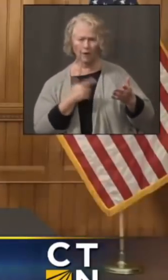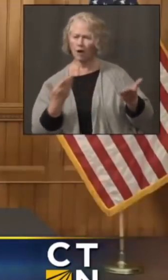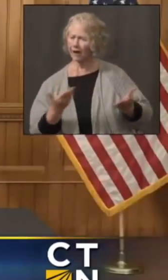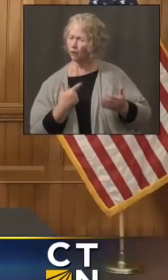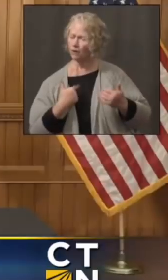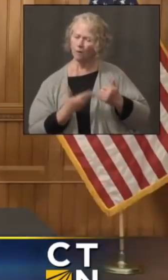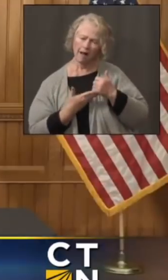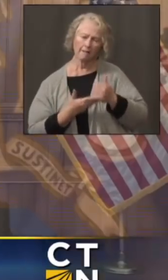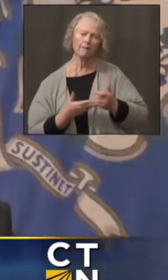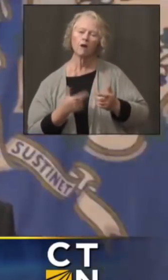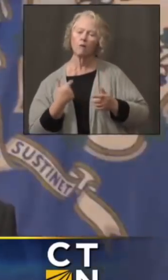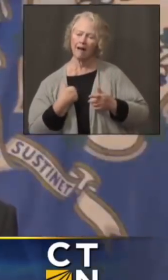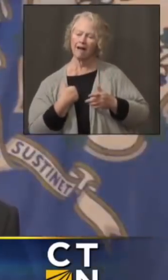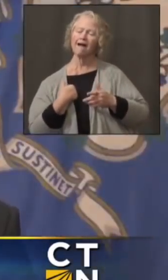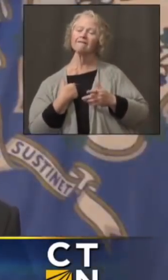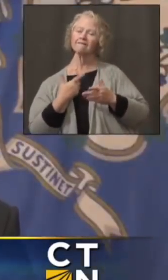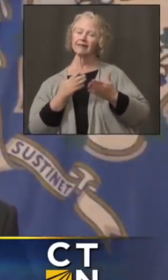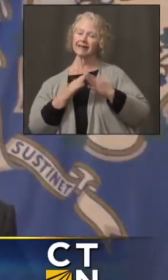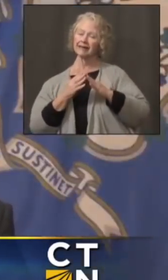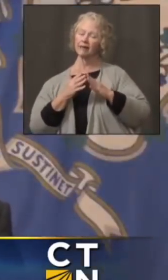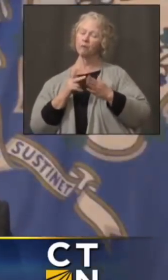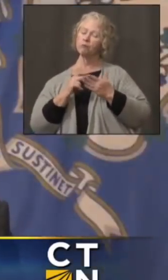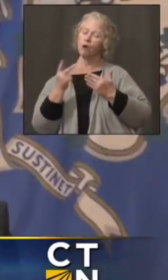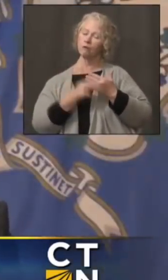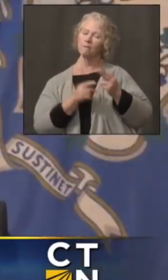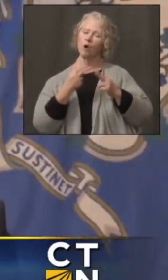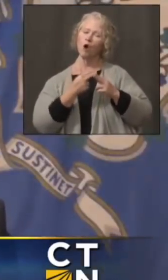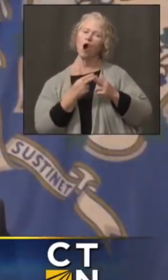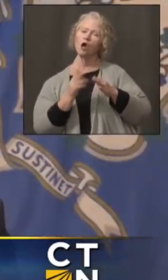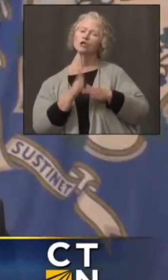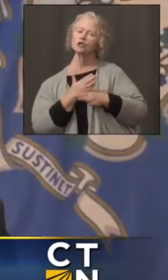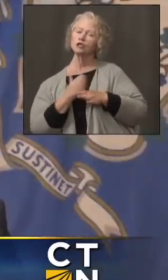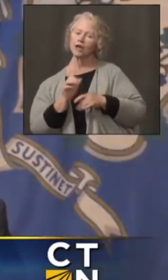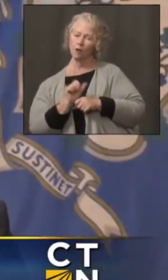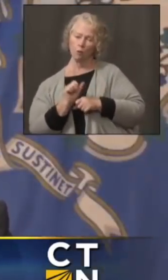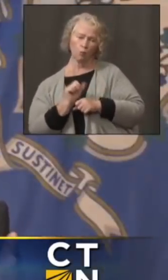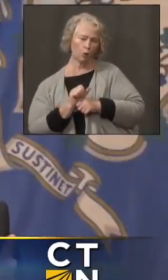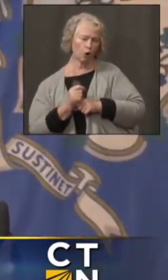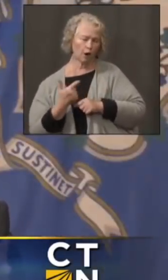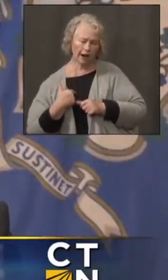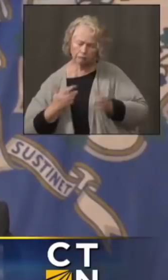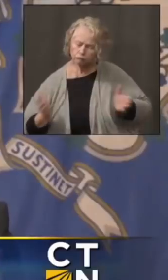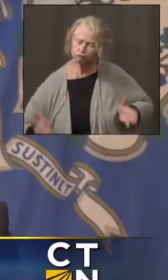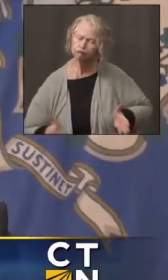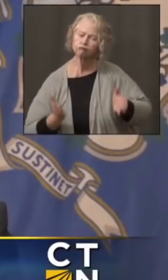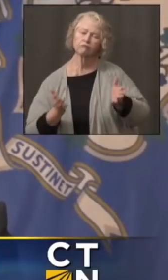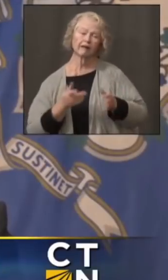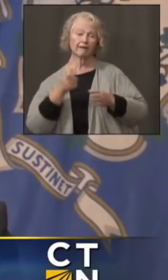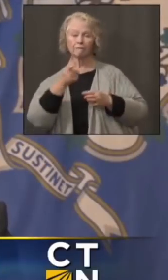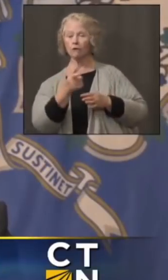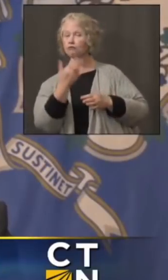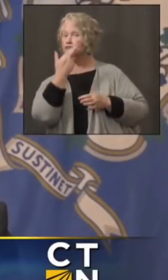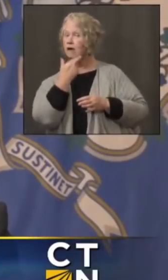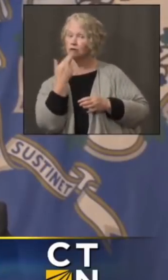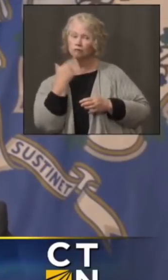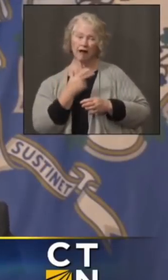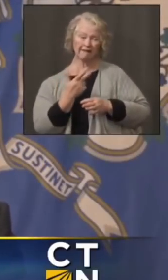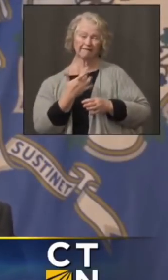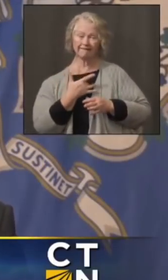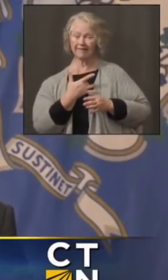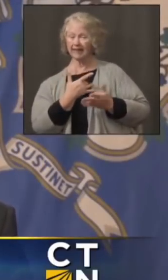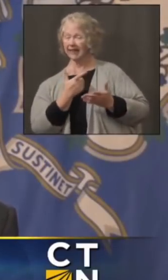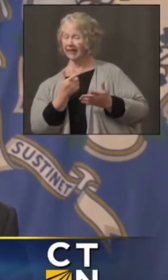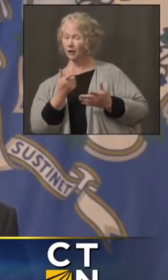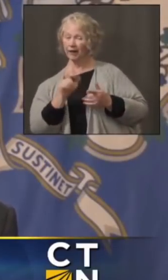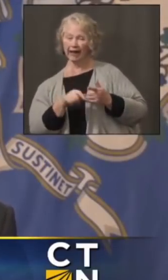We have a program called Shared Work. I've been a solo champion of this. If you are a restaurant, you're not sure you can afford to keep that